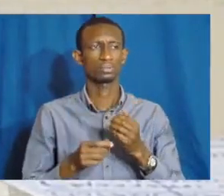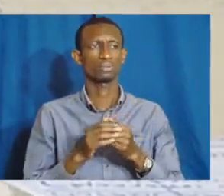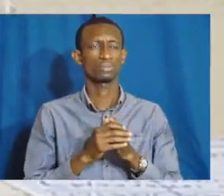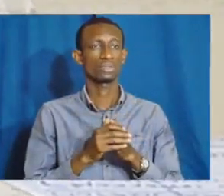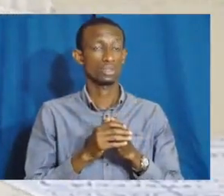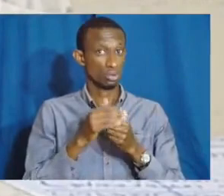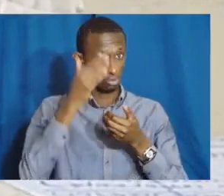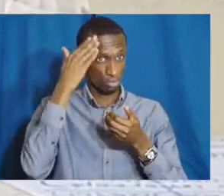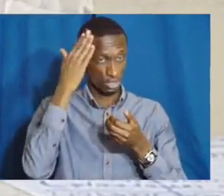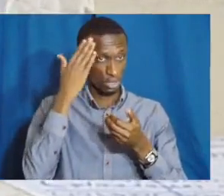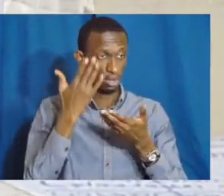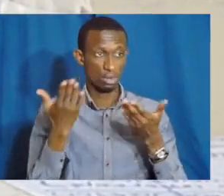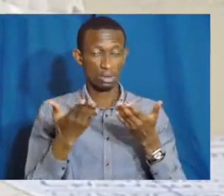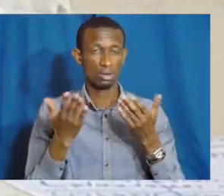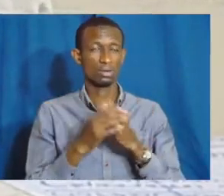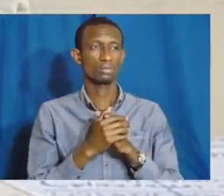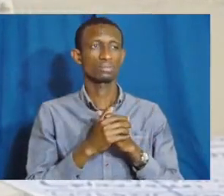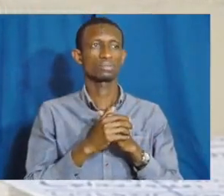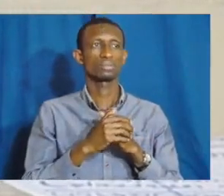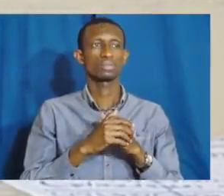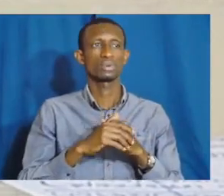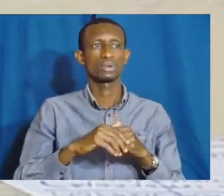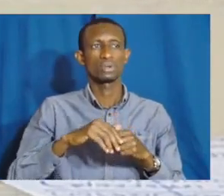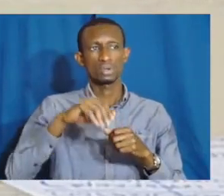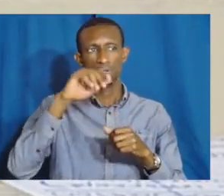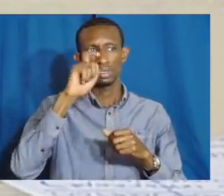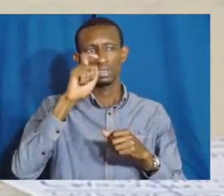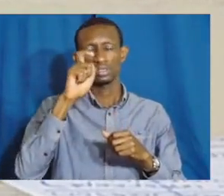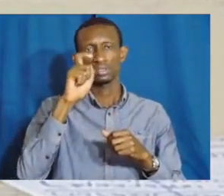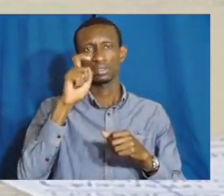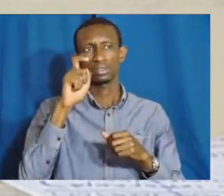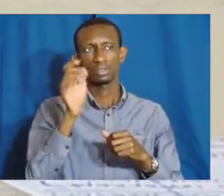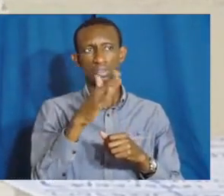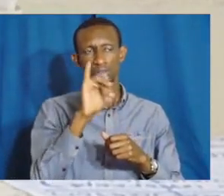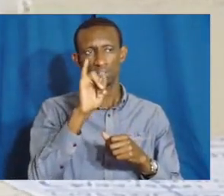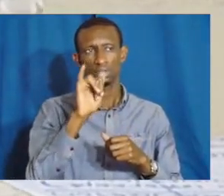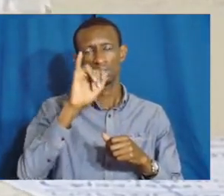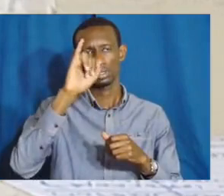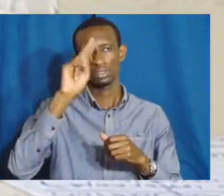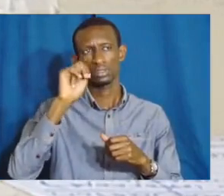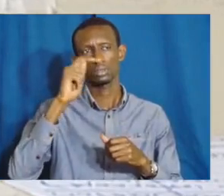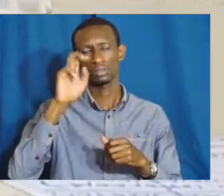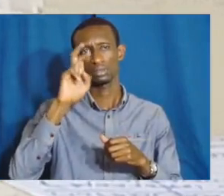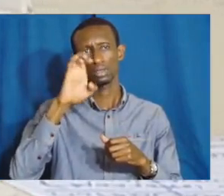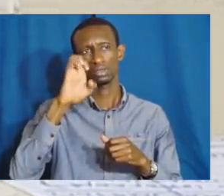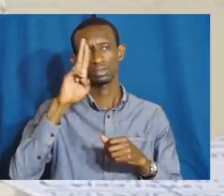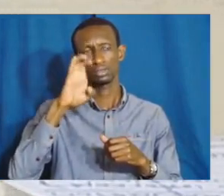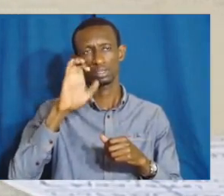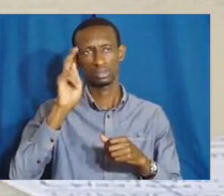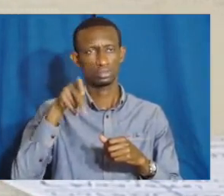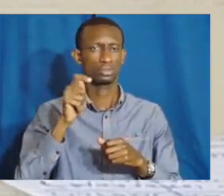at the end of this lesson, I want every one of you to be able to find x-intercept